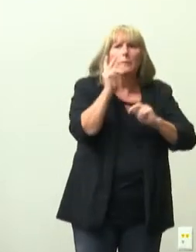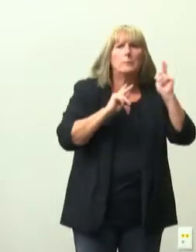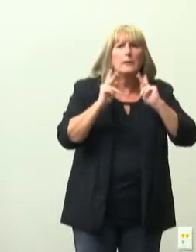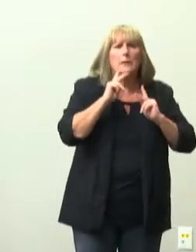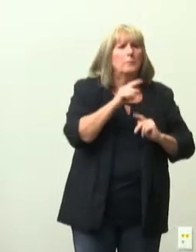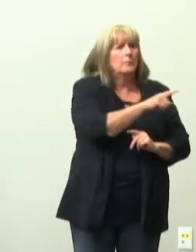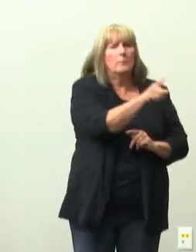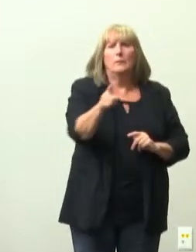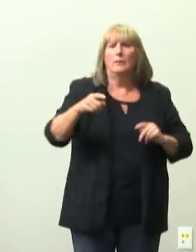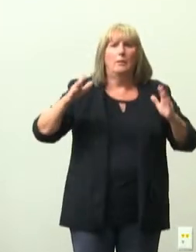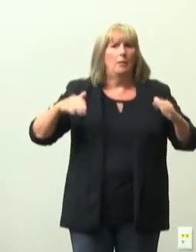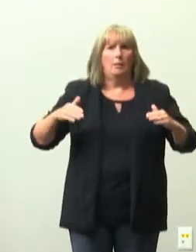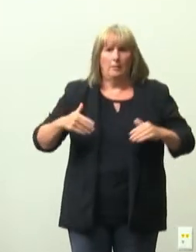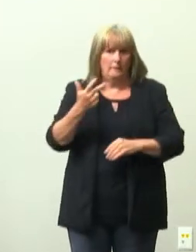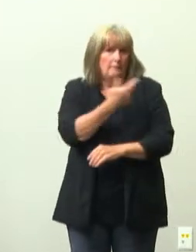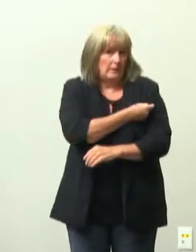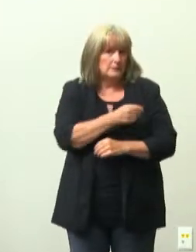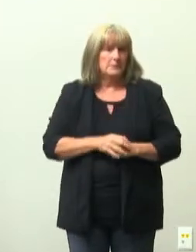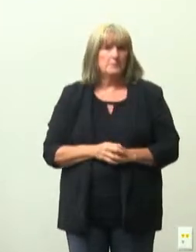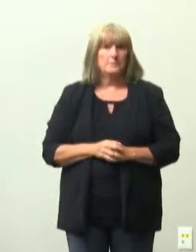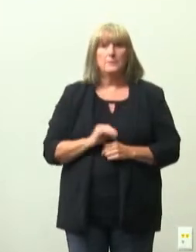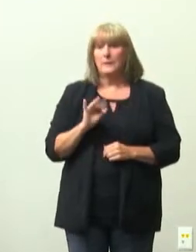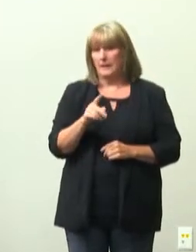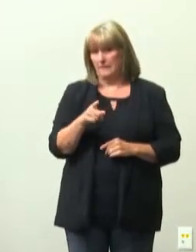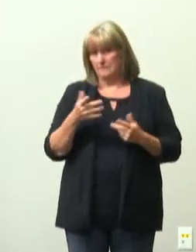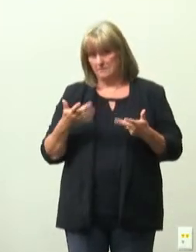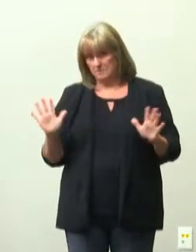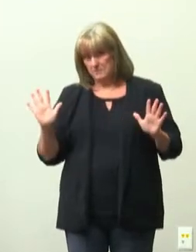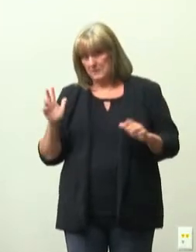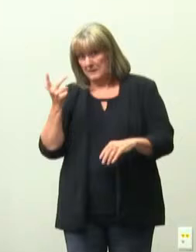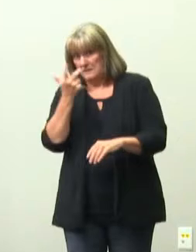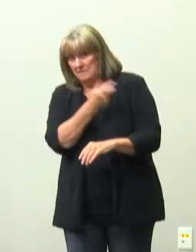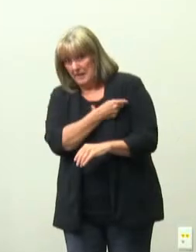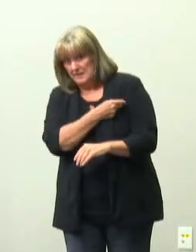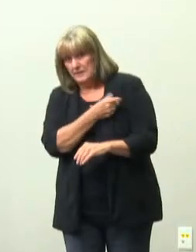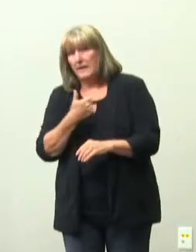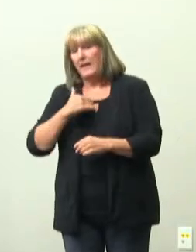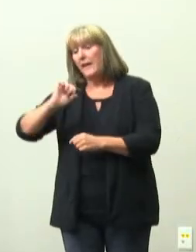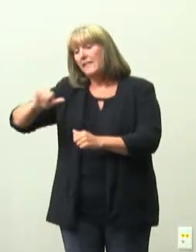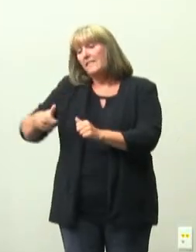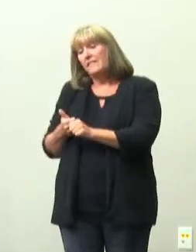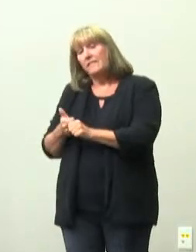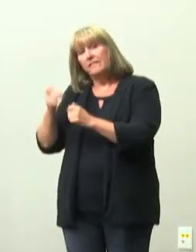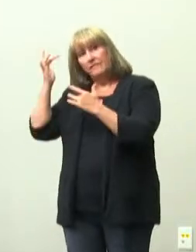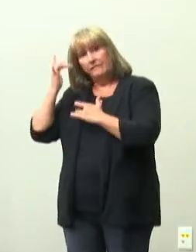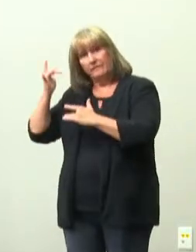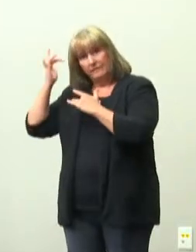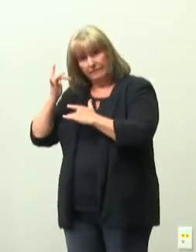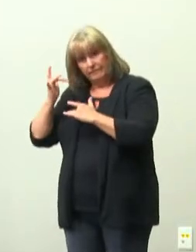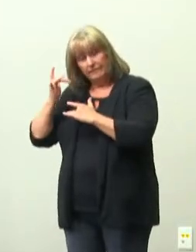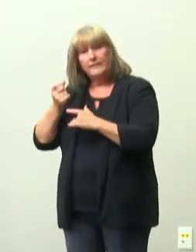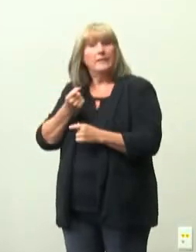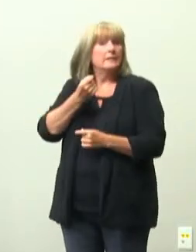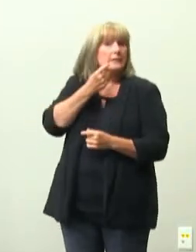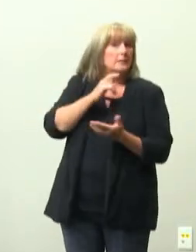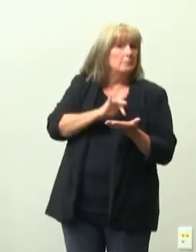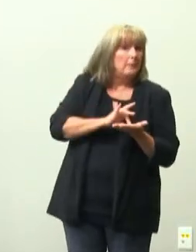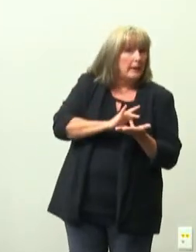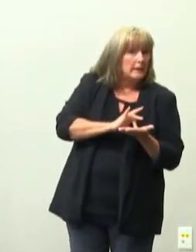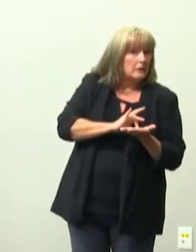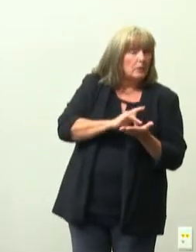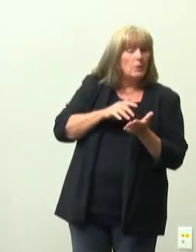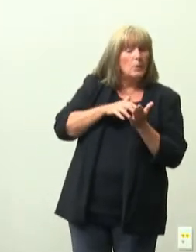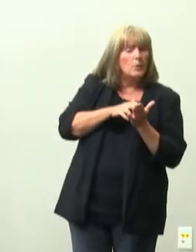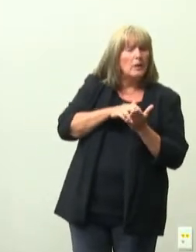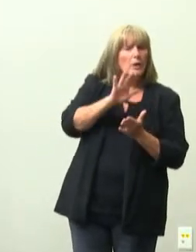fully vaccinated. If you are fully vaccinated and have an underlying health condition or taking medications that weaken